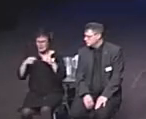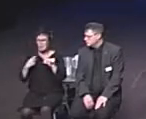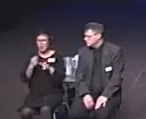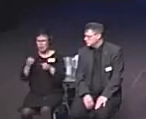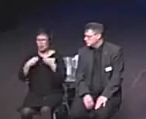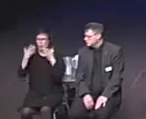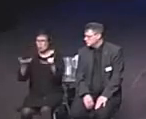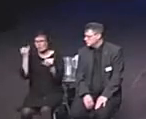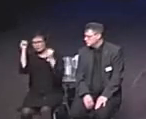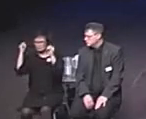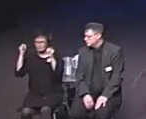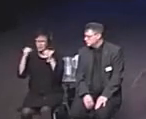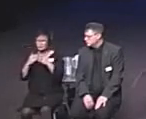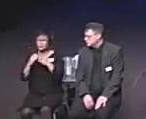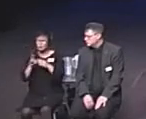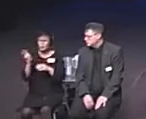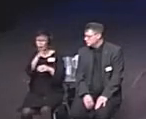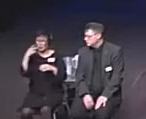creative. So the next floor,